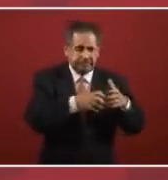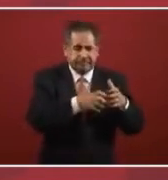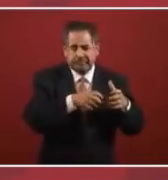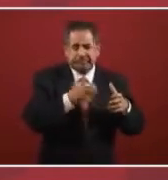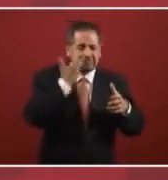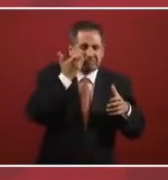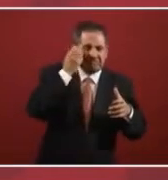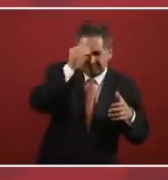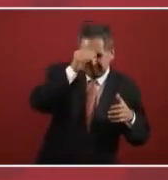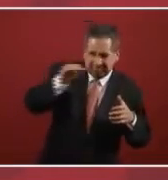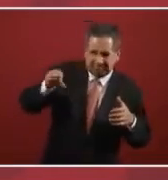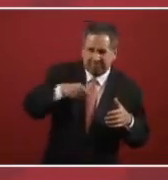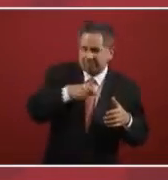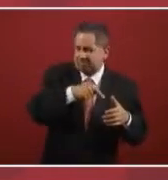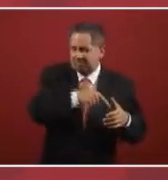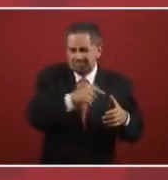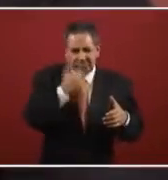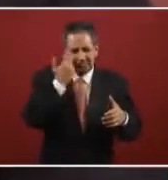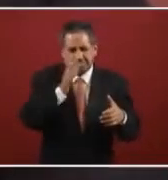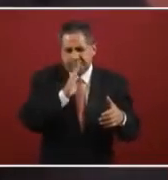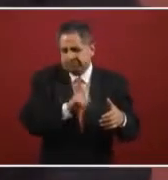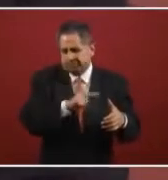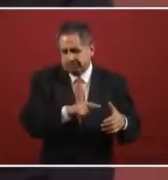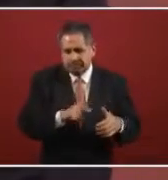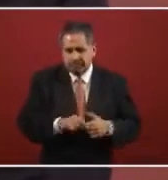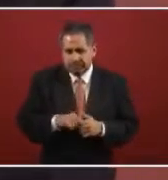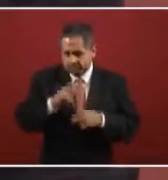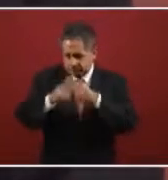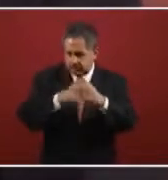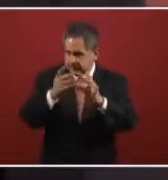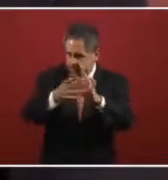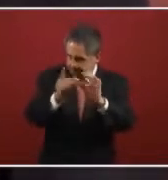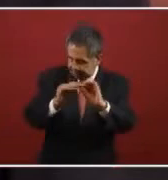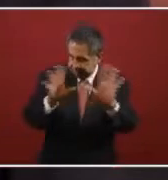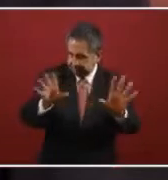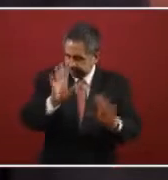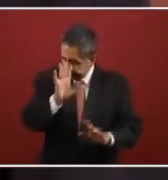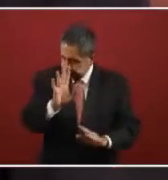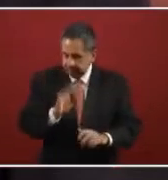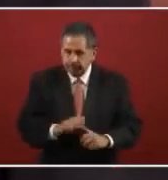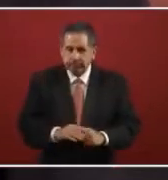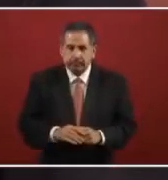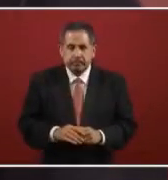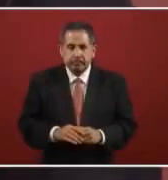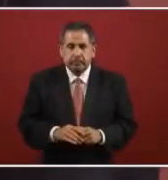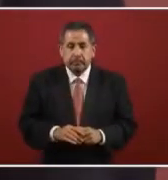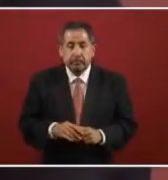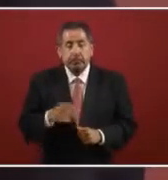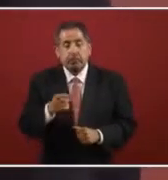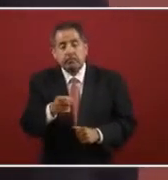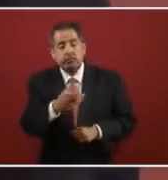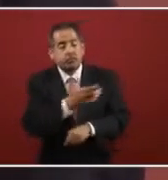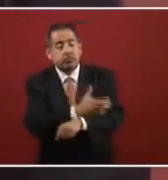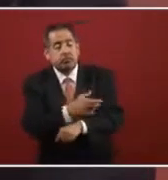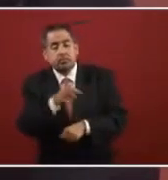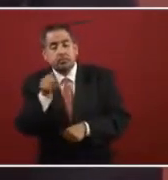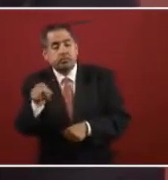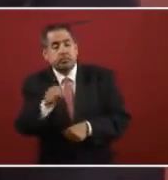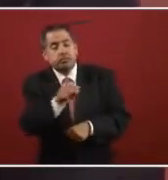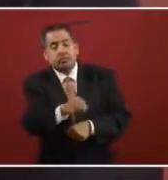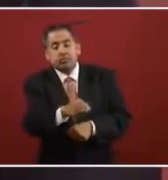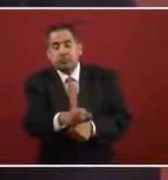and periodicals or news Para aclarar las to cosas. clarify things. Un compañero de ustedes aquí